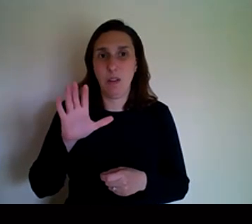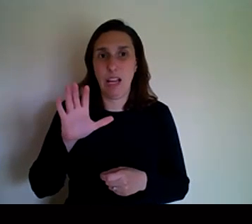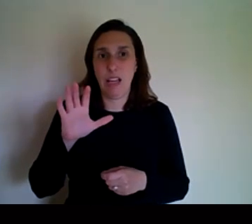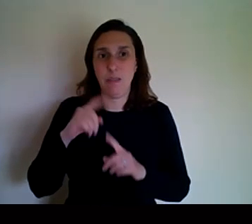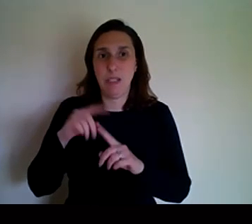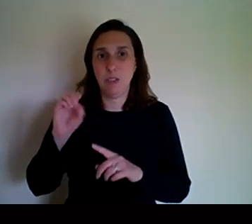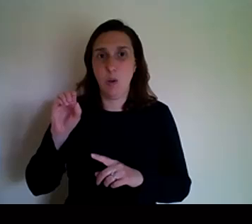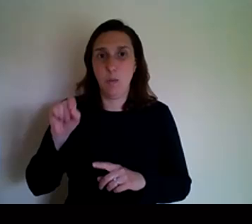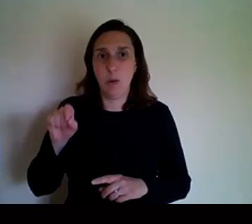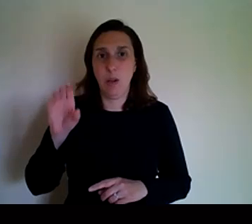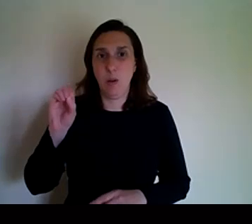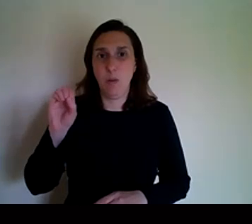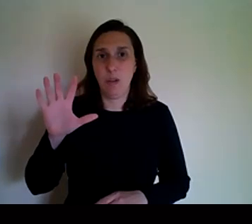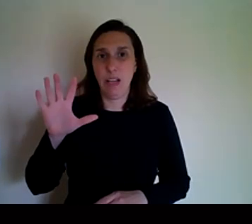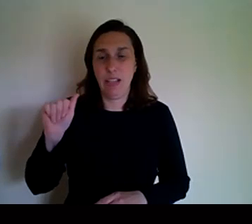0.05